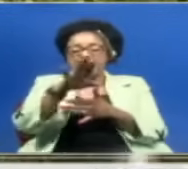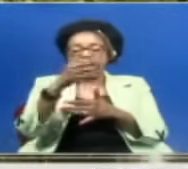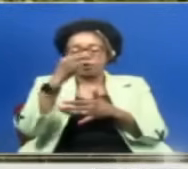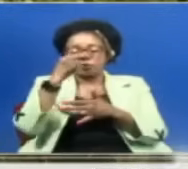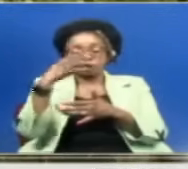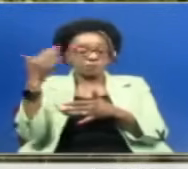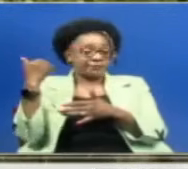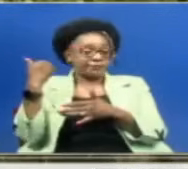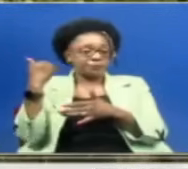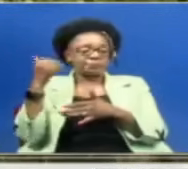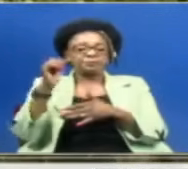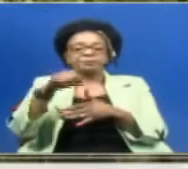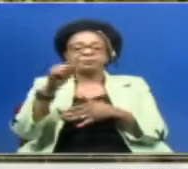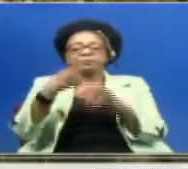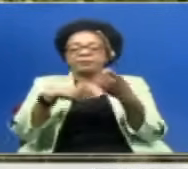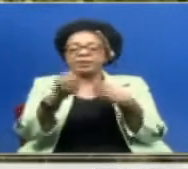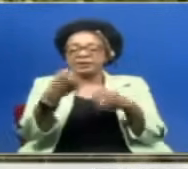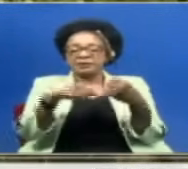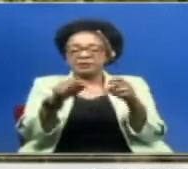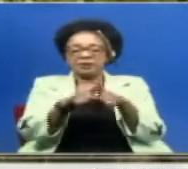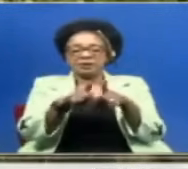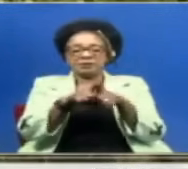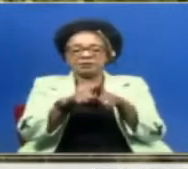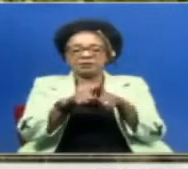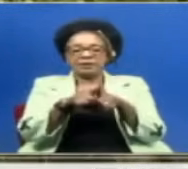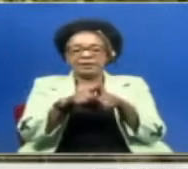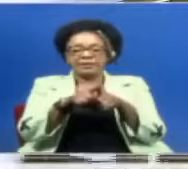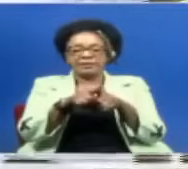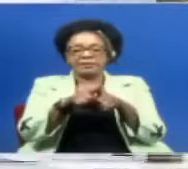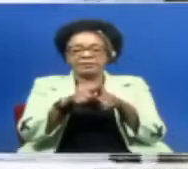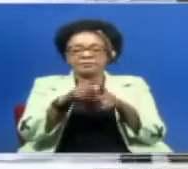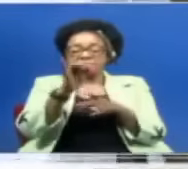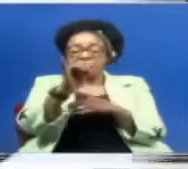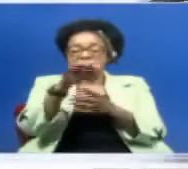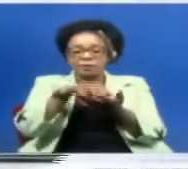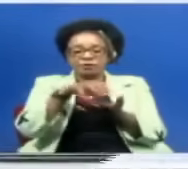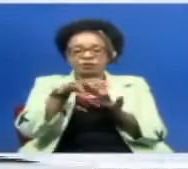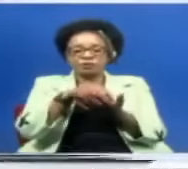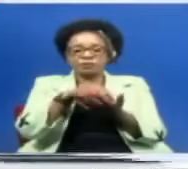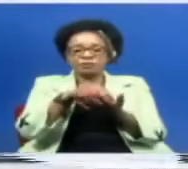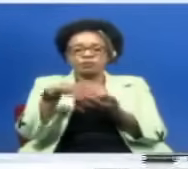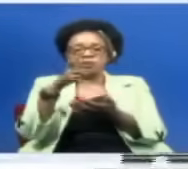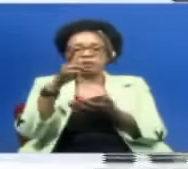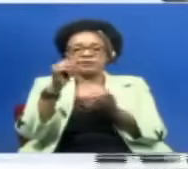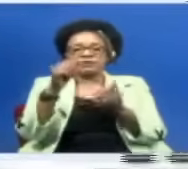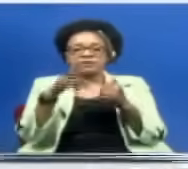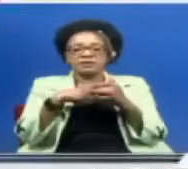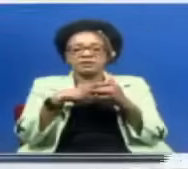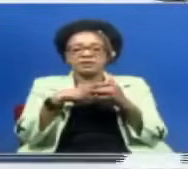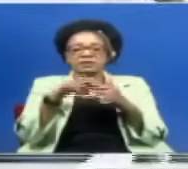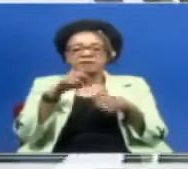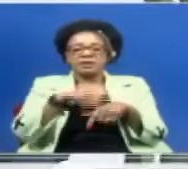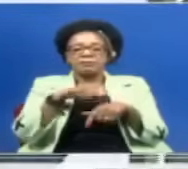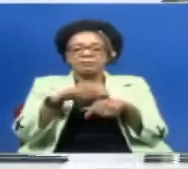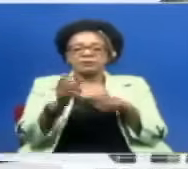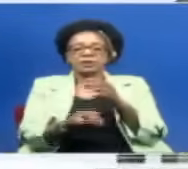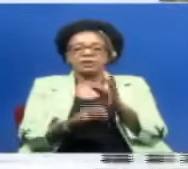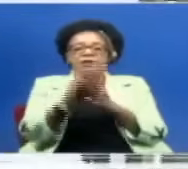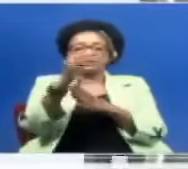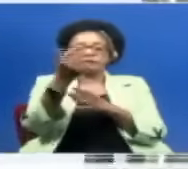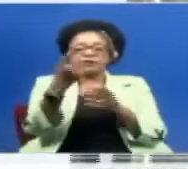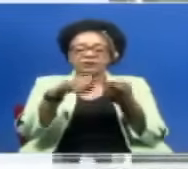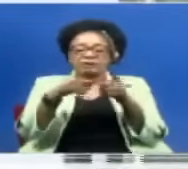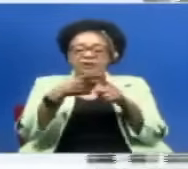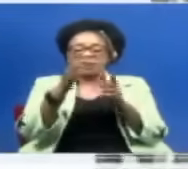would act, would fill in that position. In 2017, during the launch of the standard gauge railway